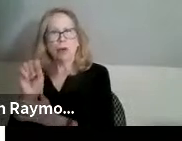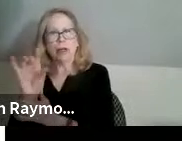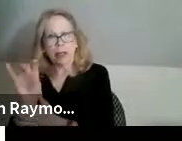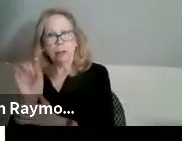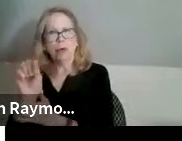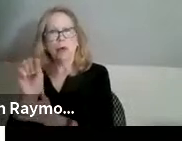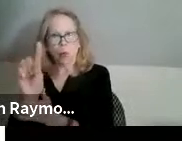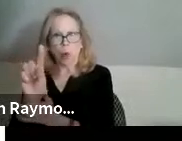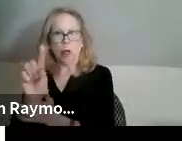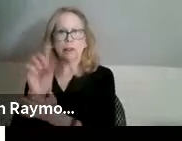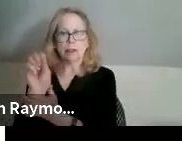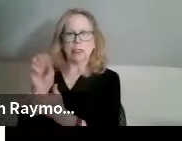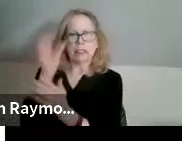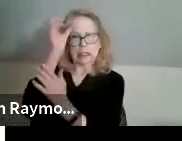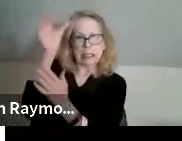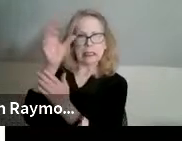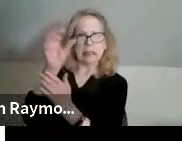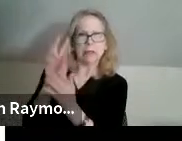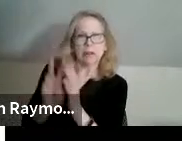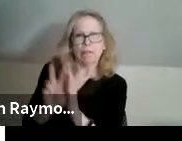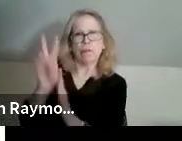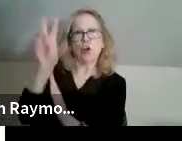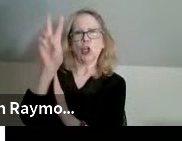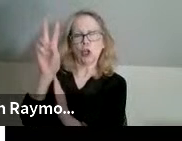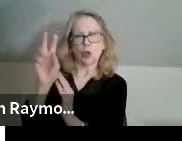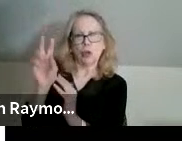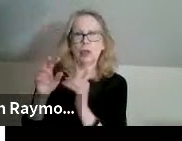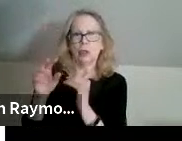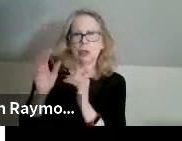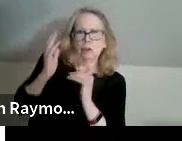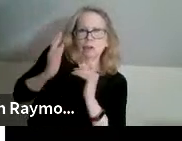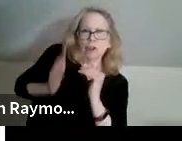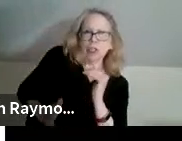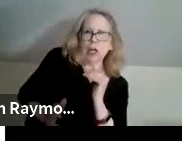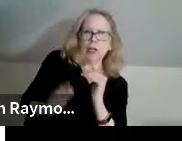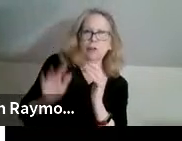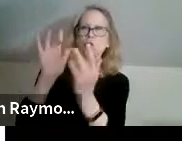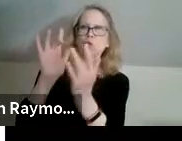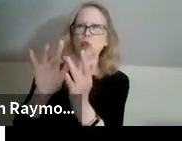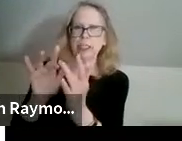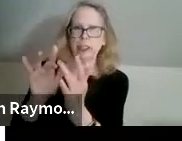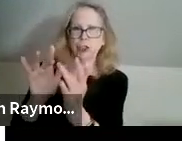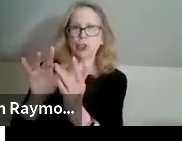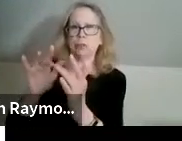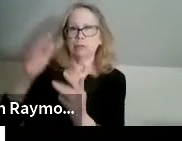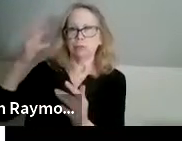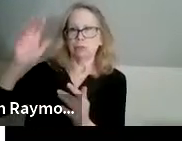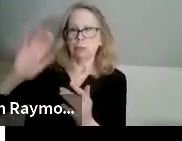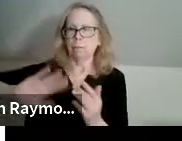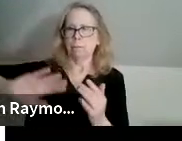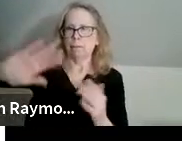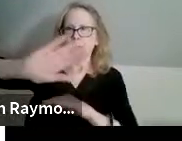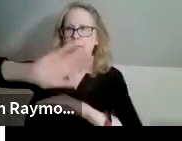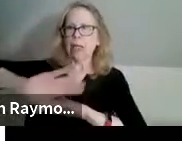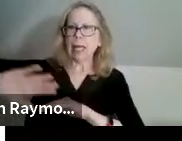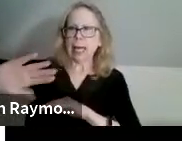407.8.1.1, and it talks about the vertical reference plane for side reach. And you'll notice in this image, you see a wheelchair